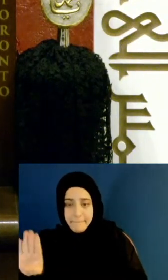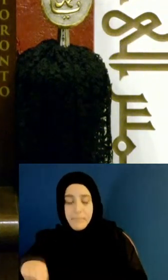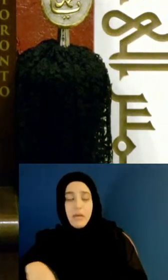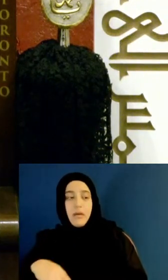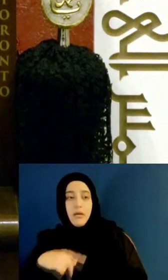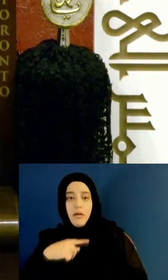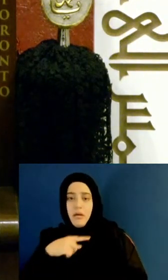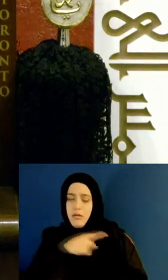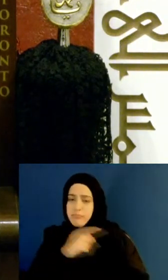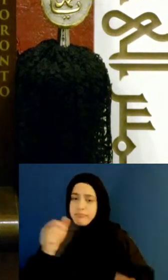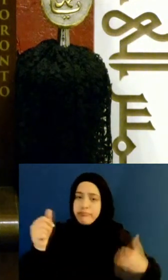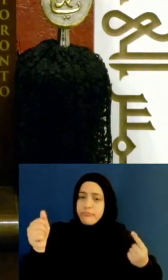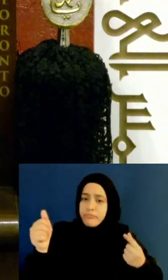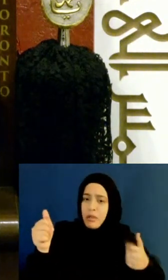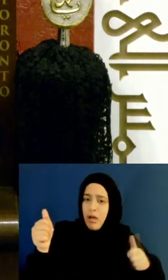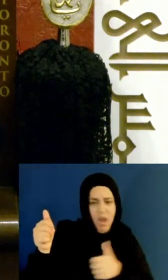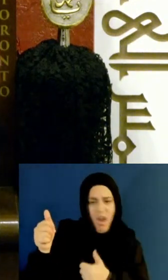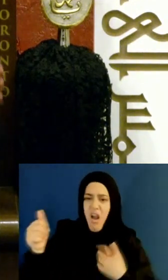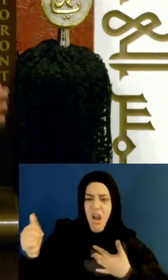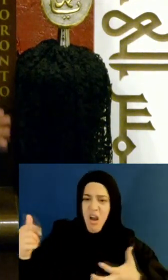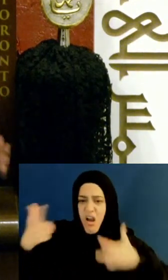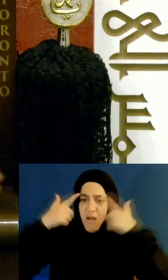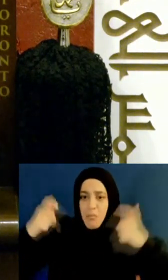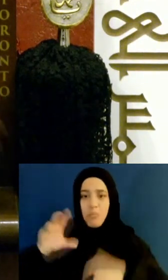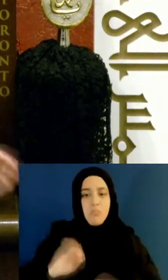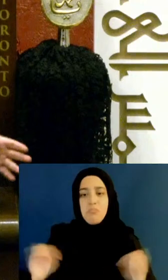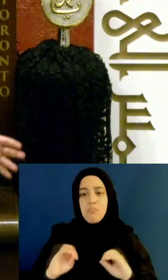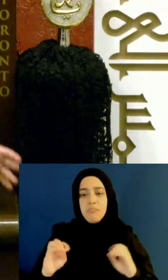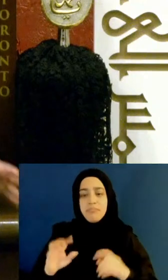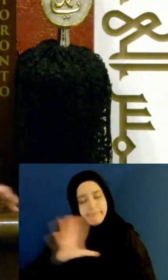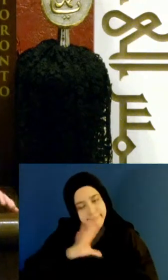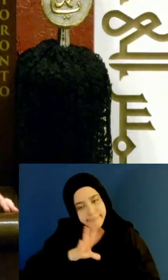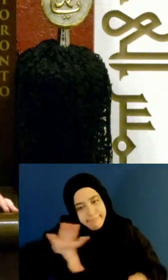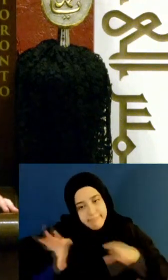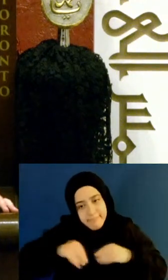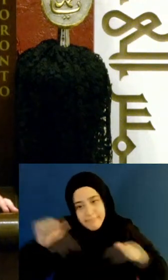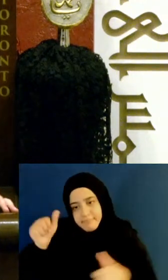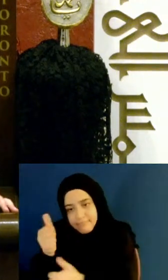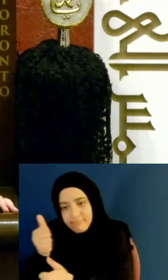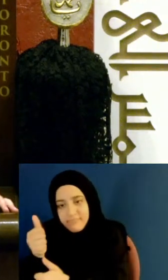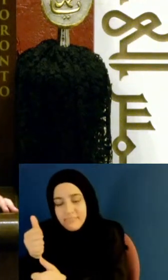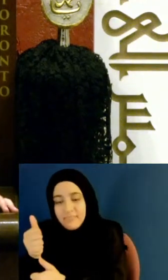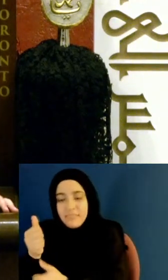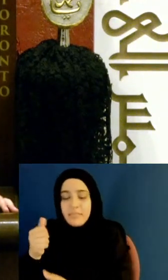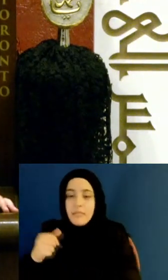had eliminated anything and everything to do with ego within their hearts.